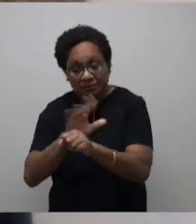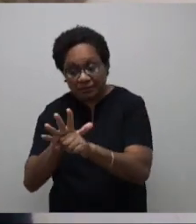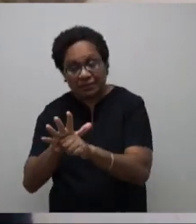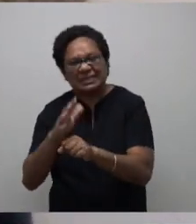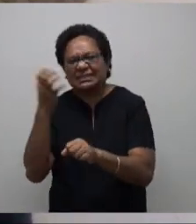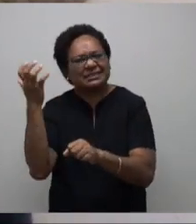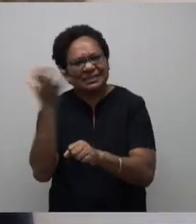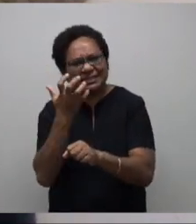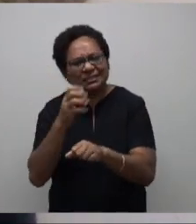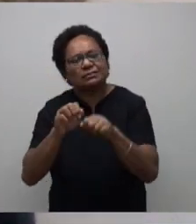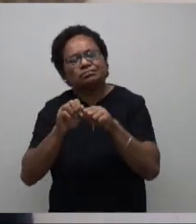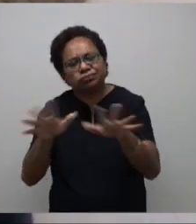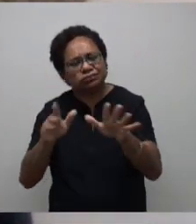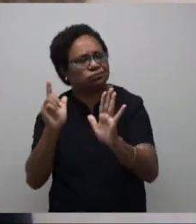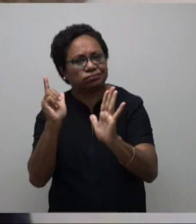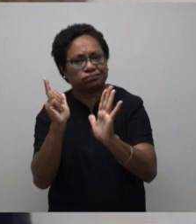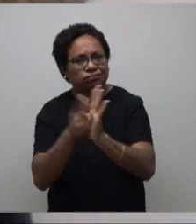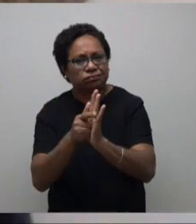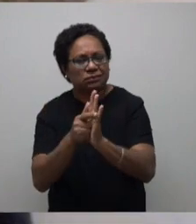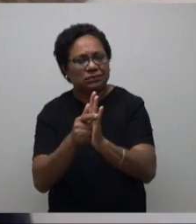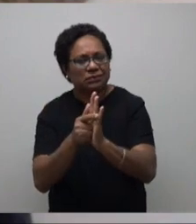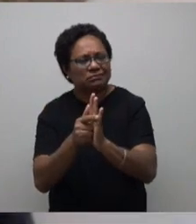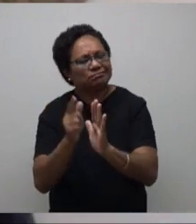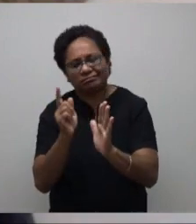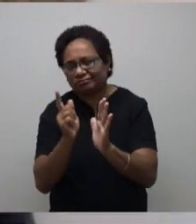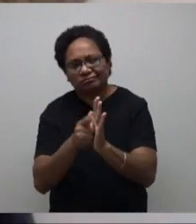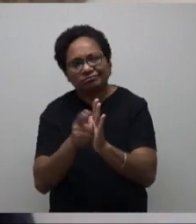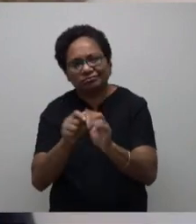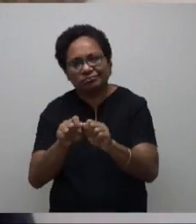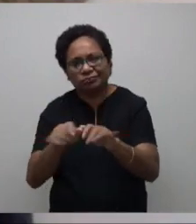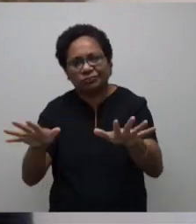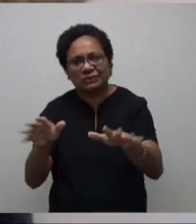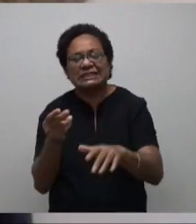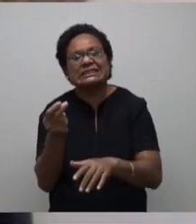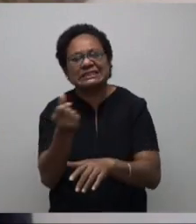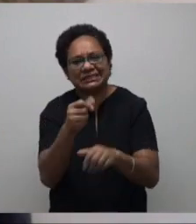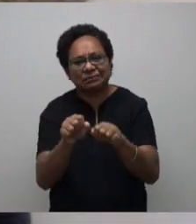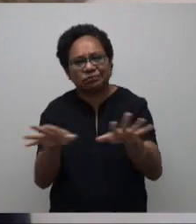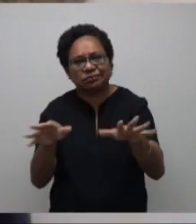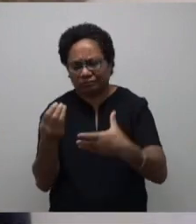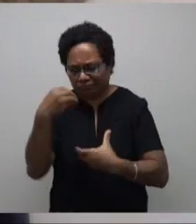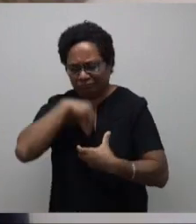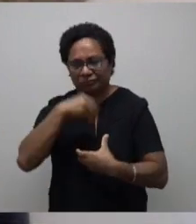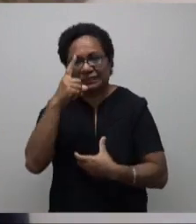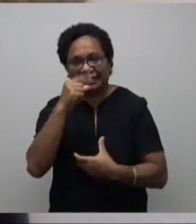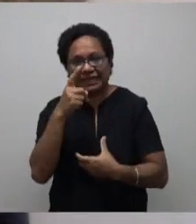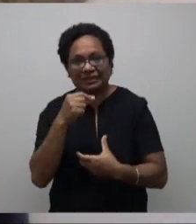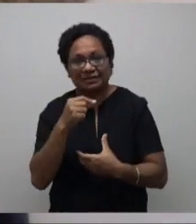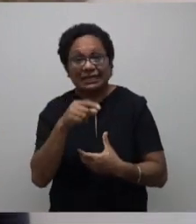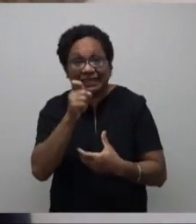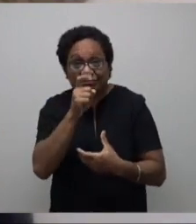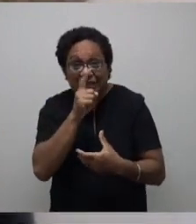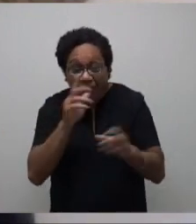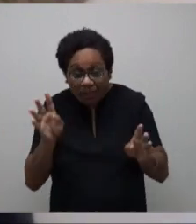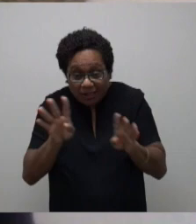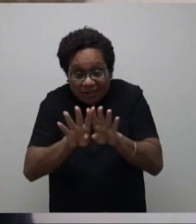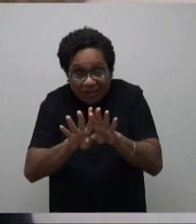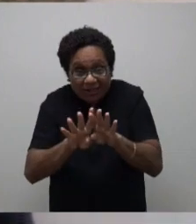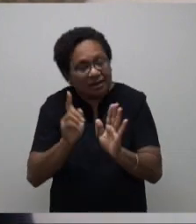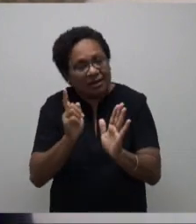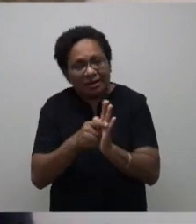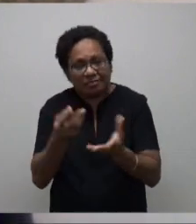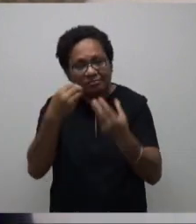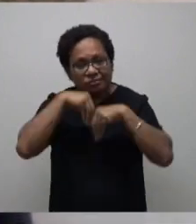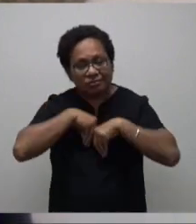contagious virus. It spreads very easily, and it spreads easily in crowded and confined spaces. We advise